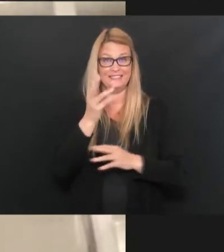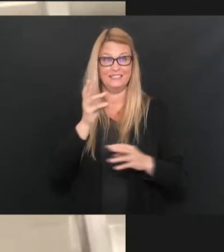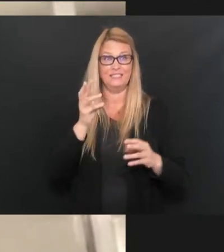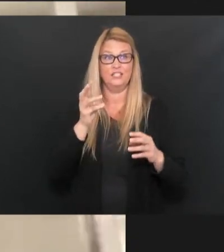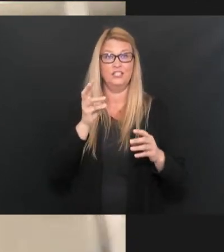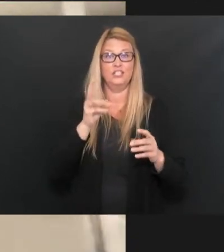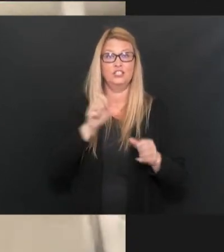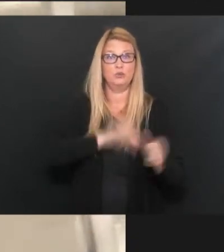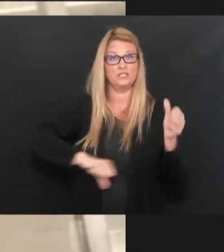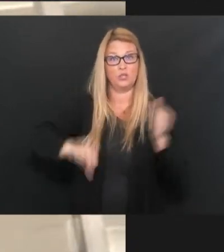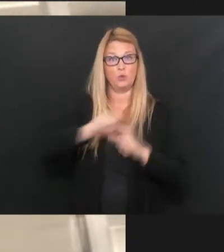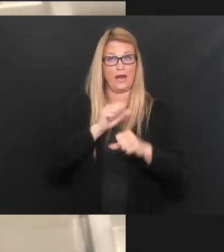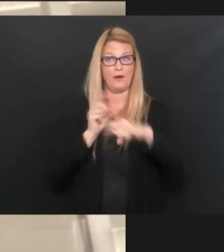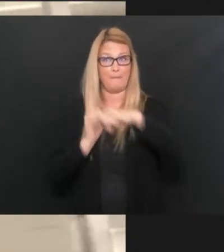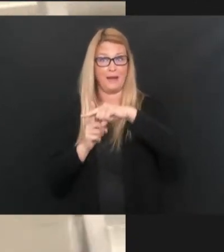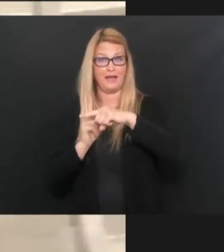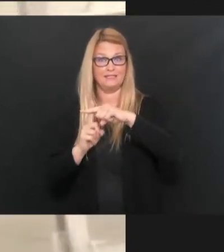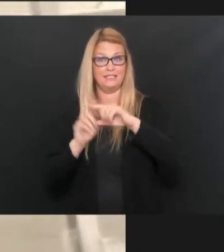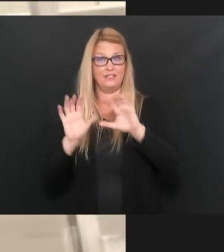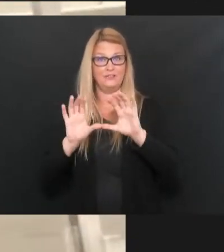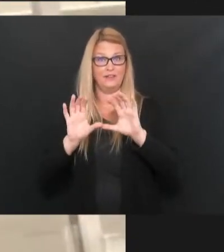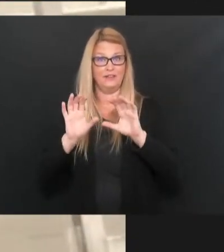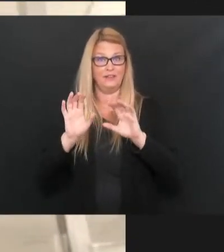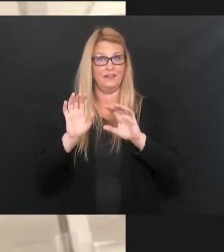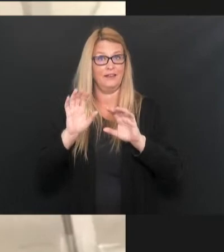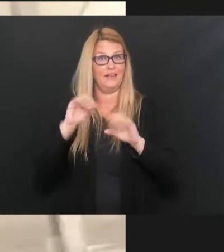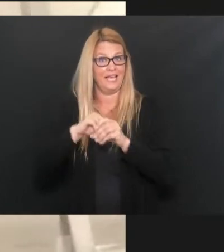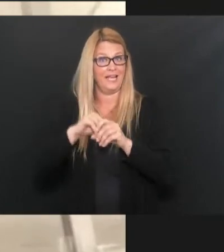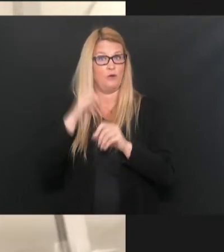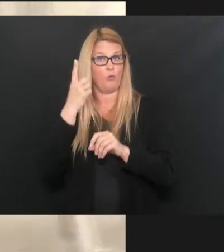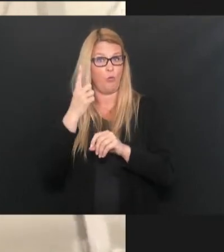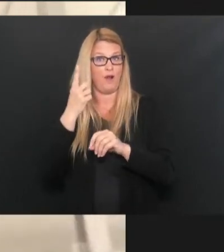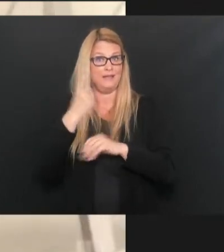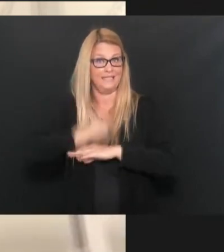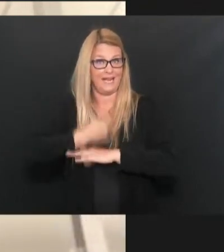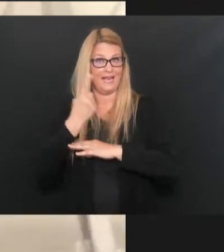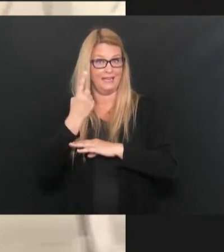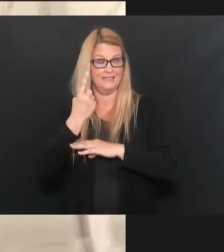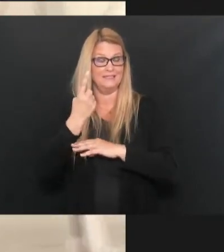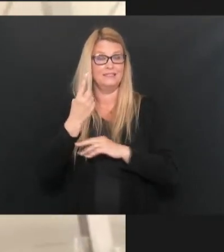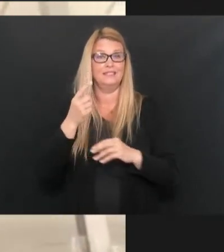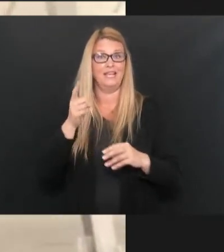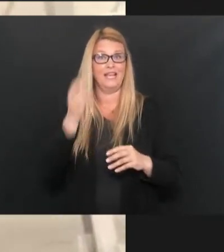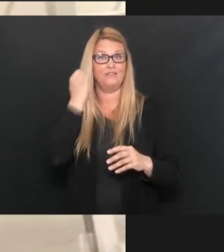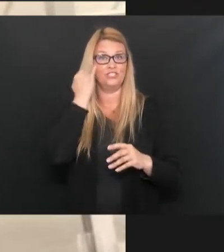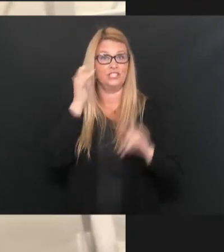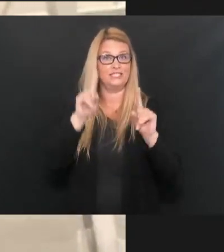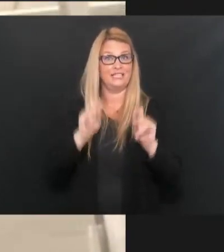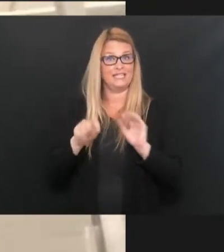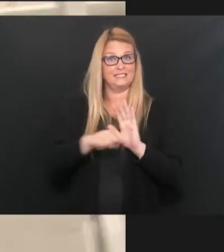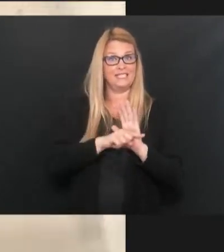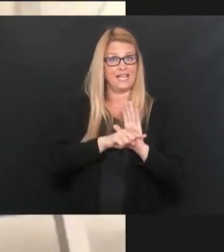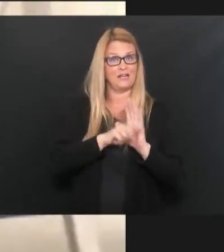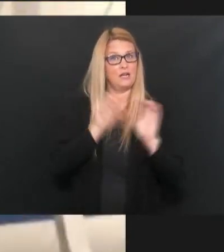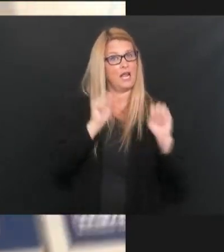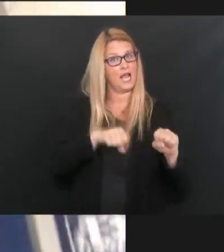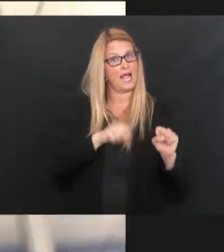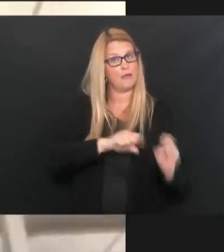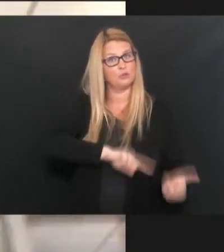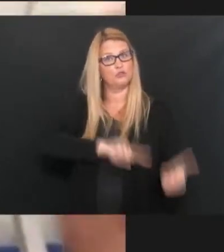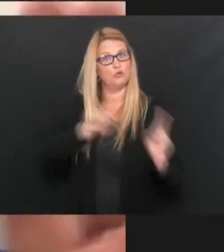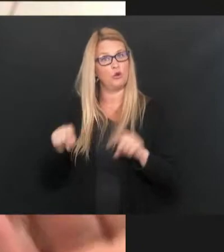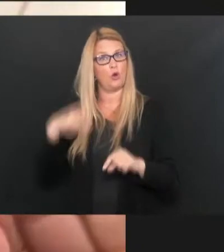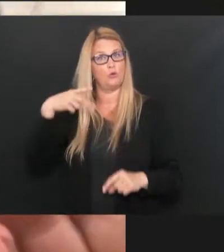positive case at a school classroom for one period of the school day. If she would test negative, would she be able to go to the